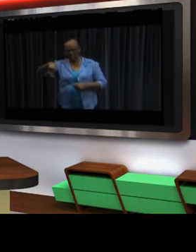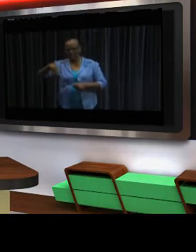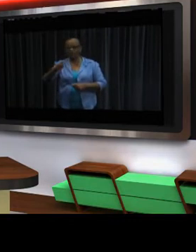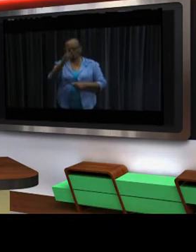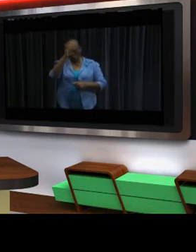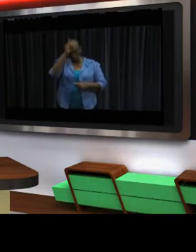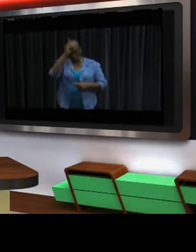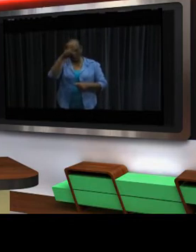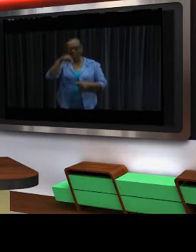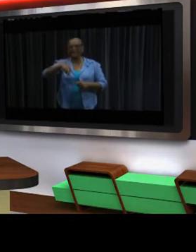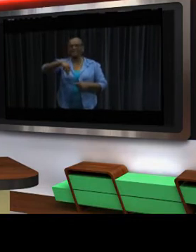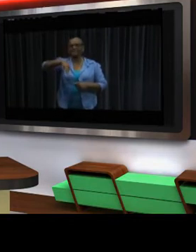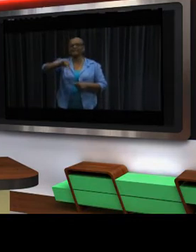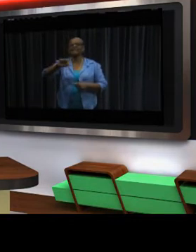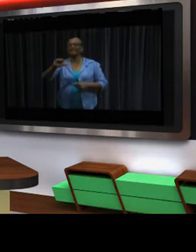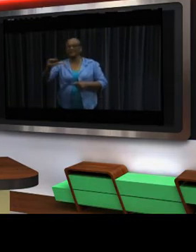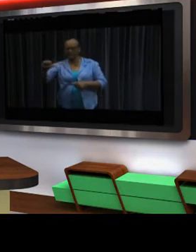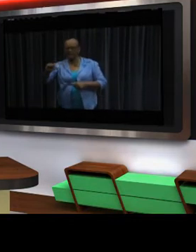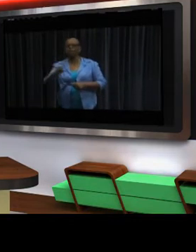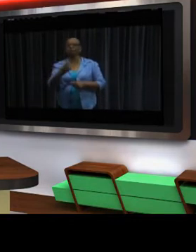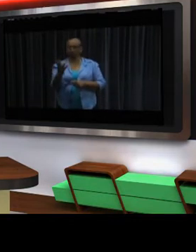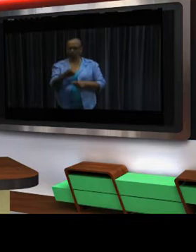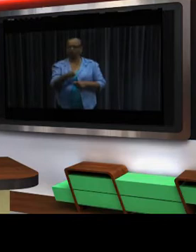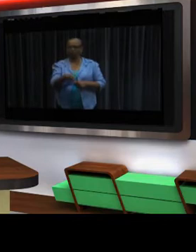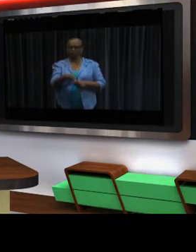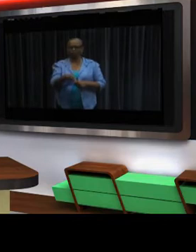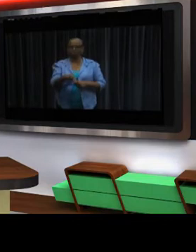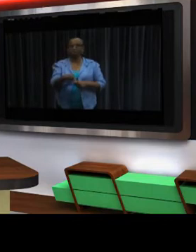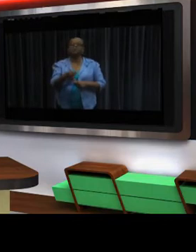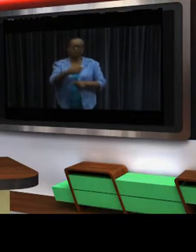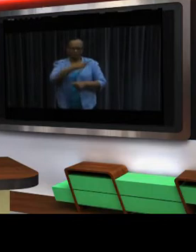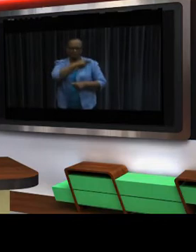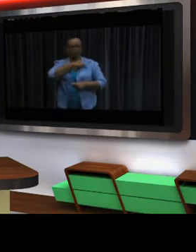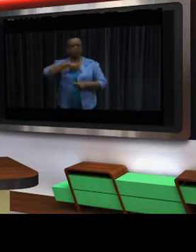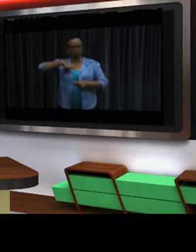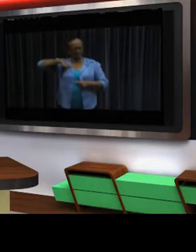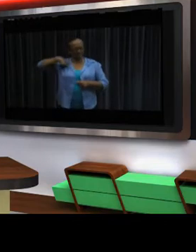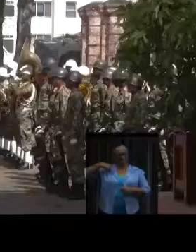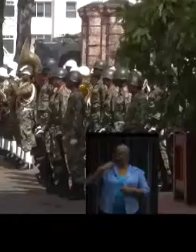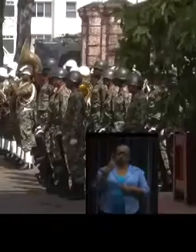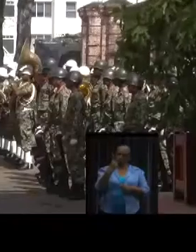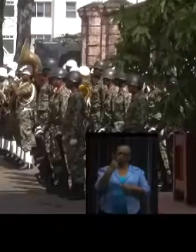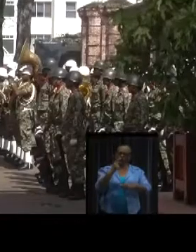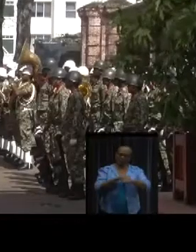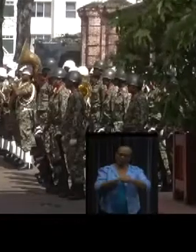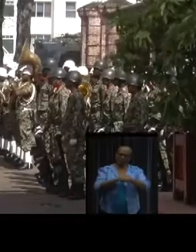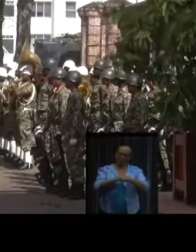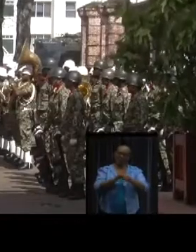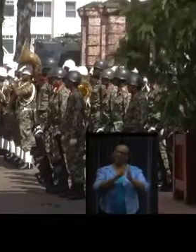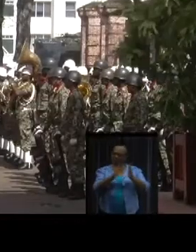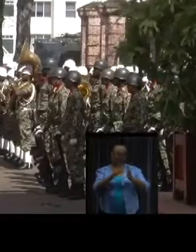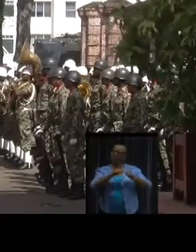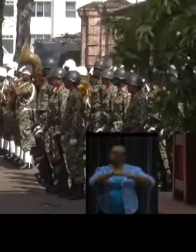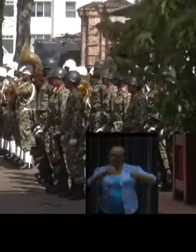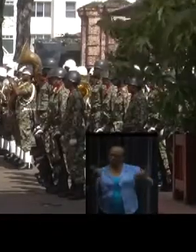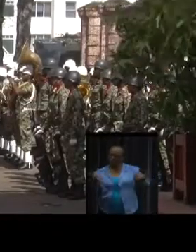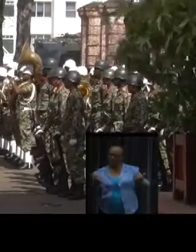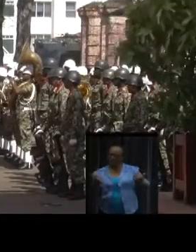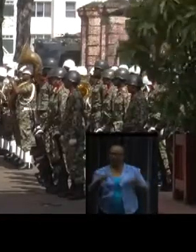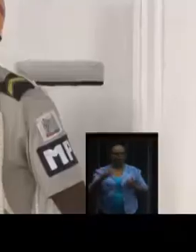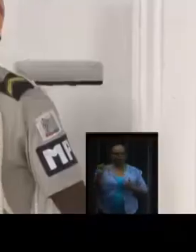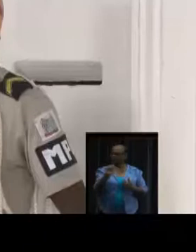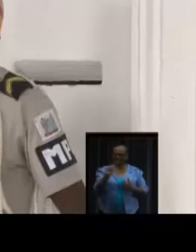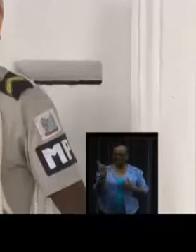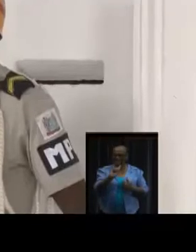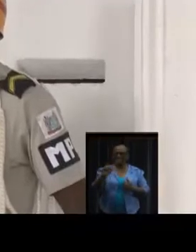Pakistan, Germany, and Nigeria arrived at the presidential palace. Twice a year, the president